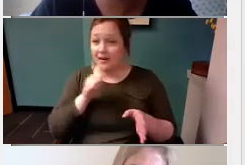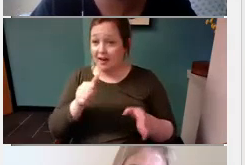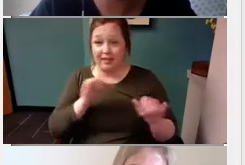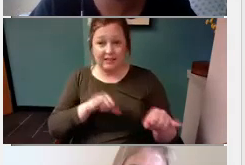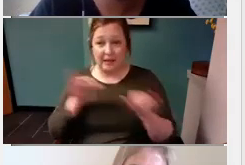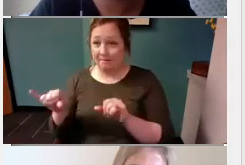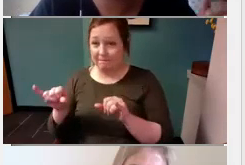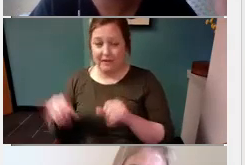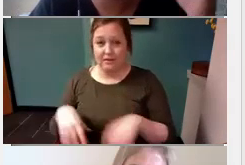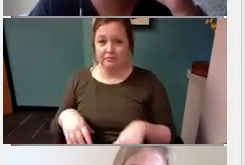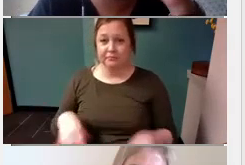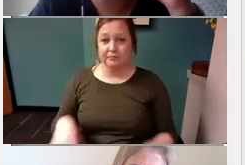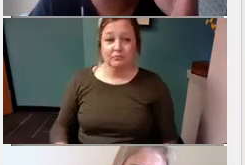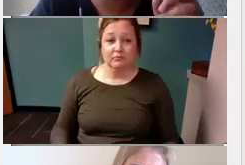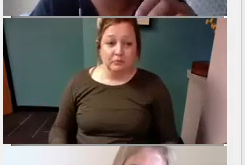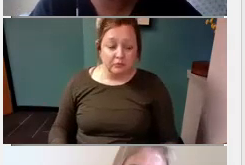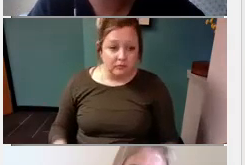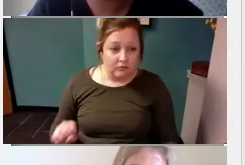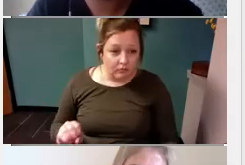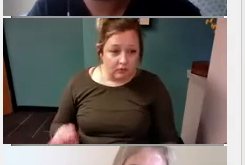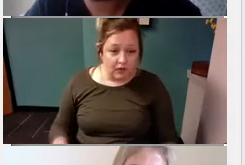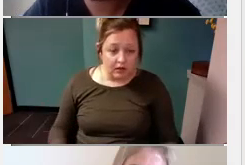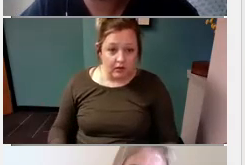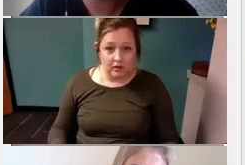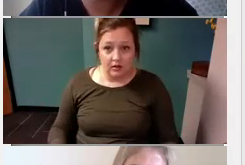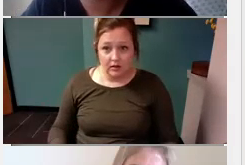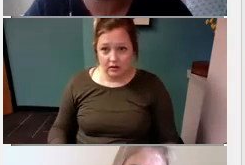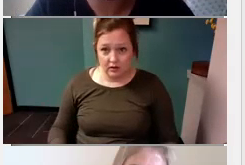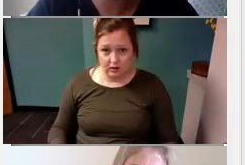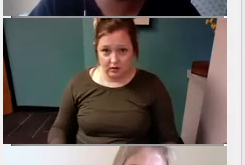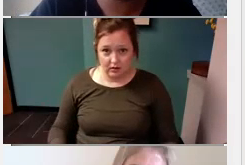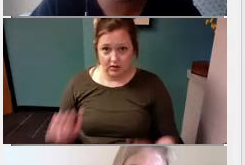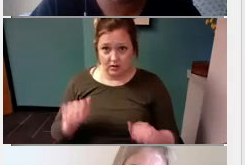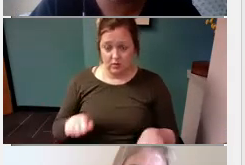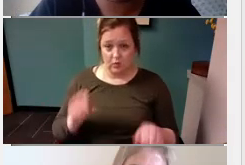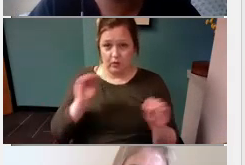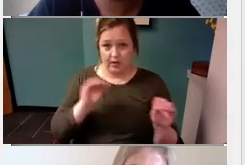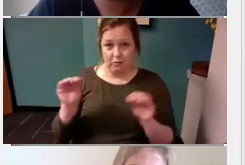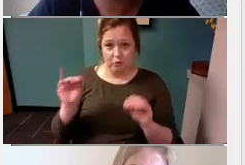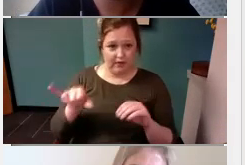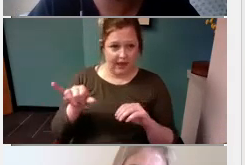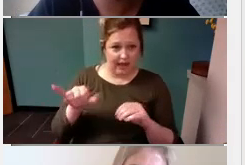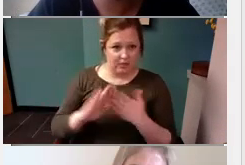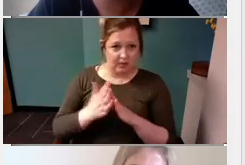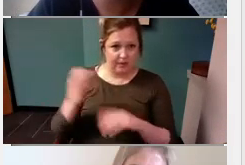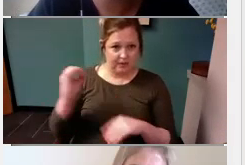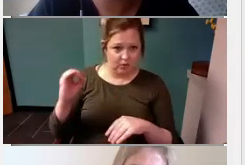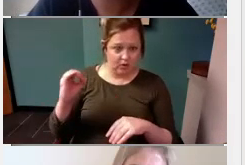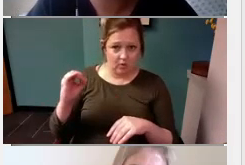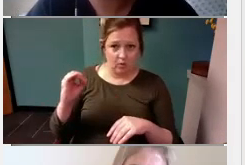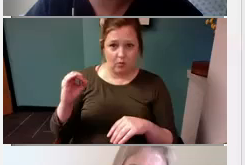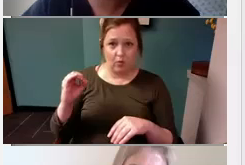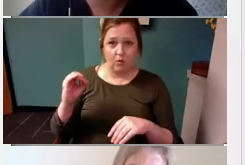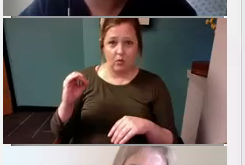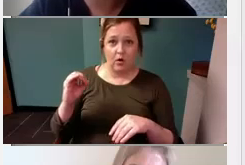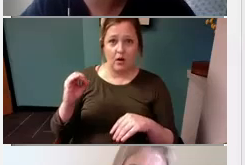have 1 from, so 2 to 3 from 1. So we remove this particular one and this becomes 0. Then we have from 2, it only is connected